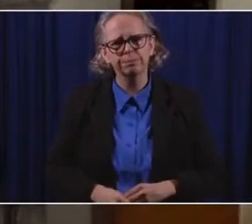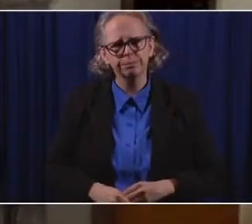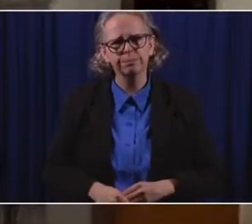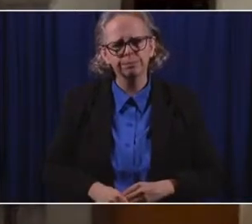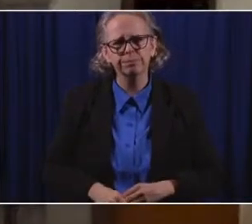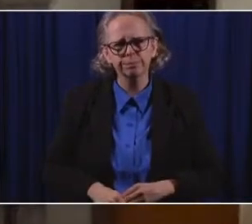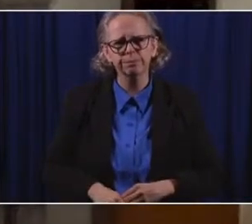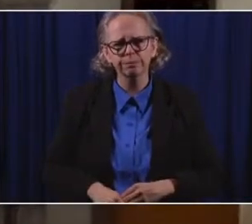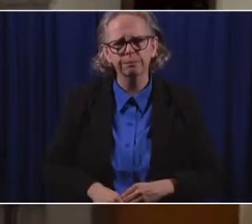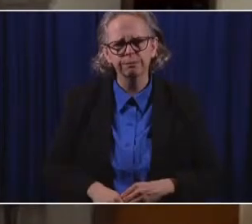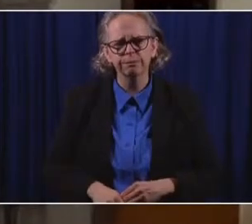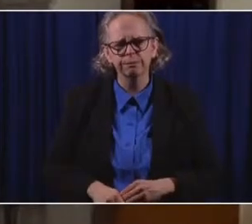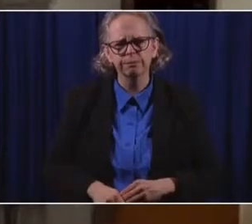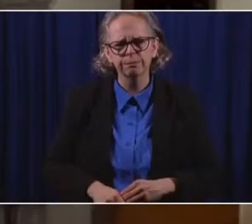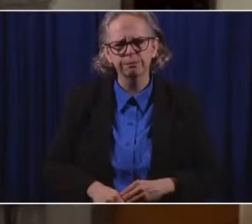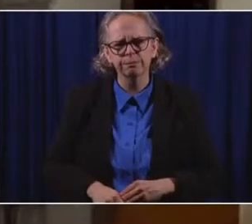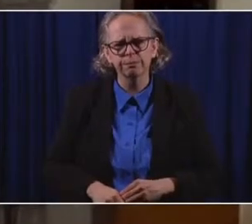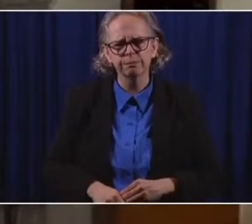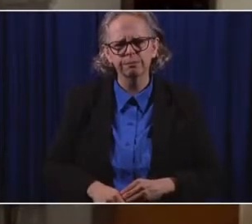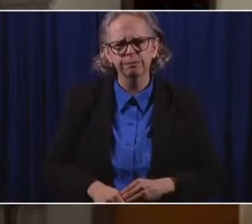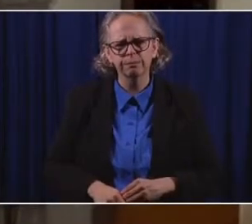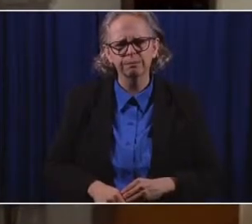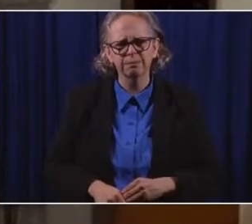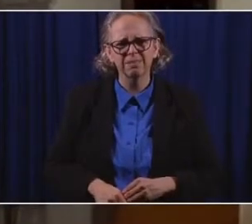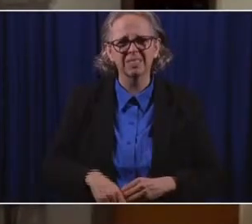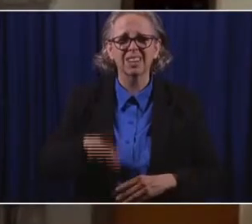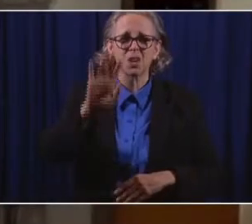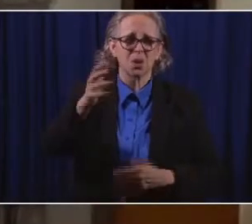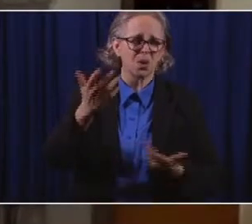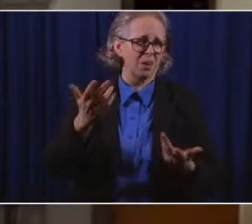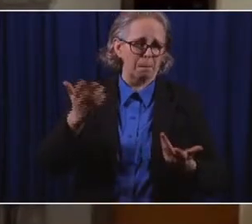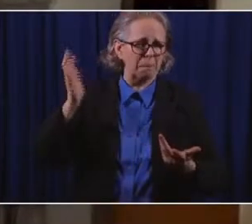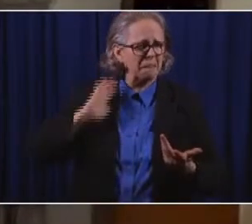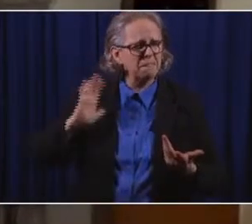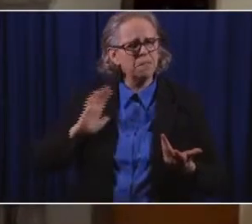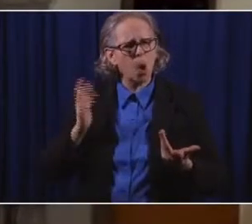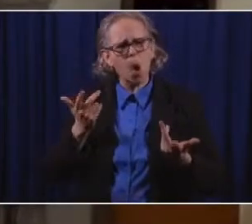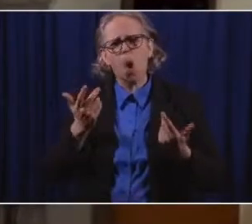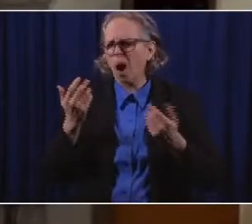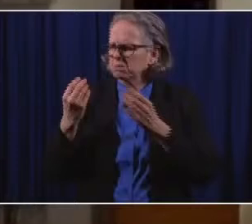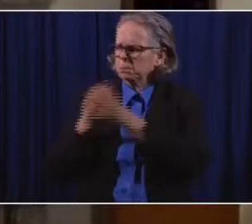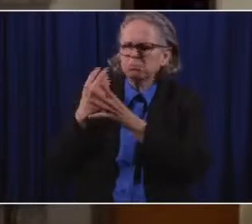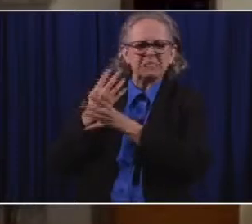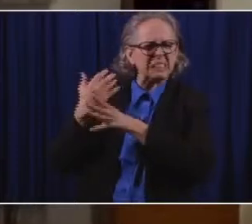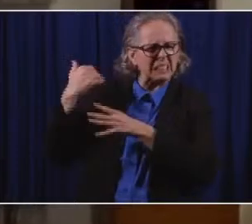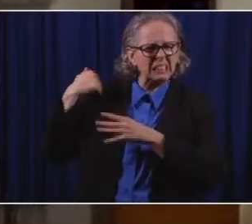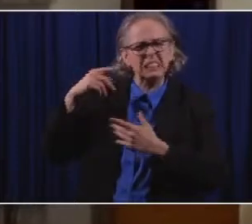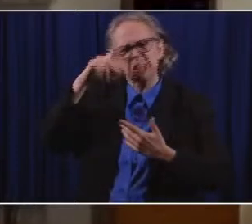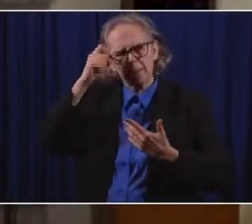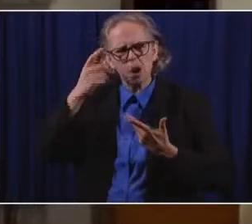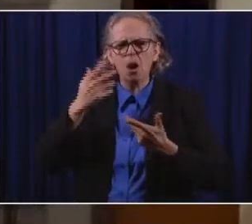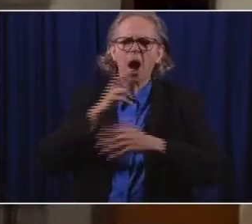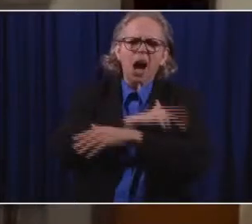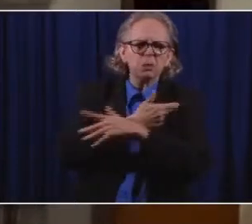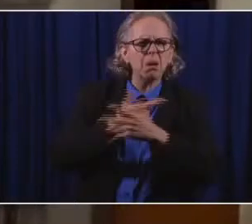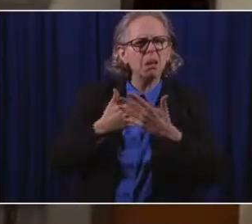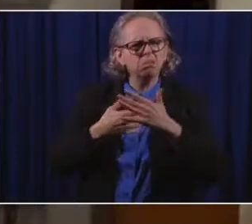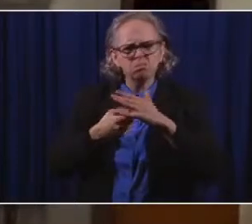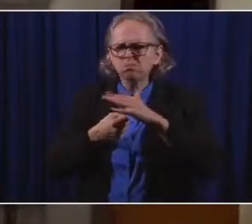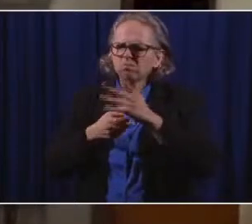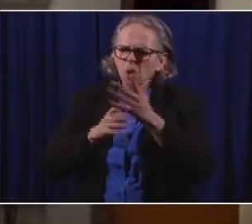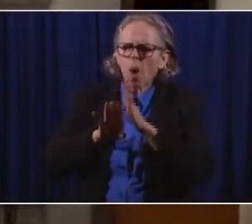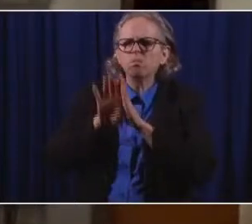We have seen peaks in the hospitalization before, once in the spring, and again this summer. The current increase in utilization